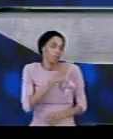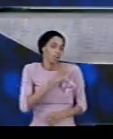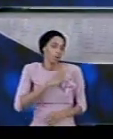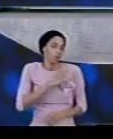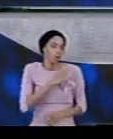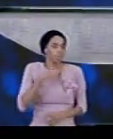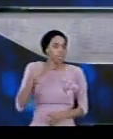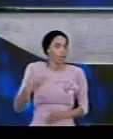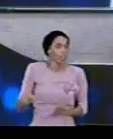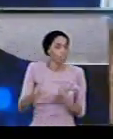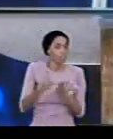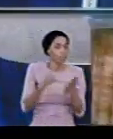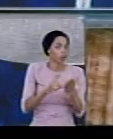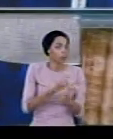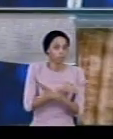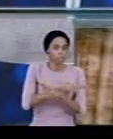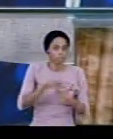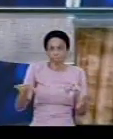of the lawless.